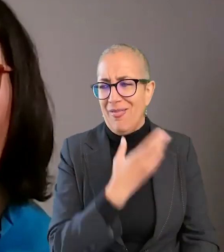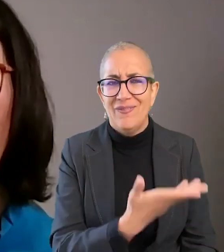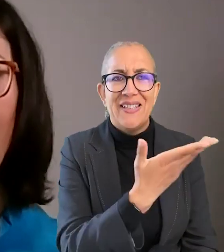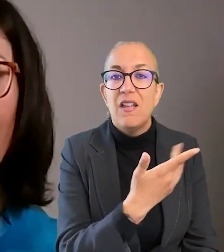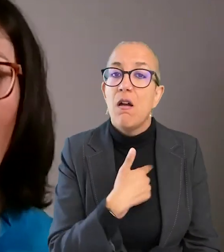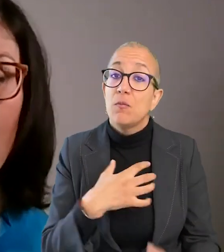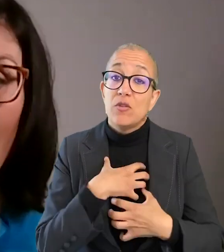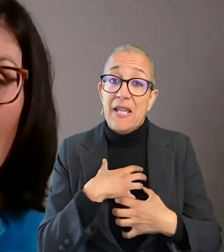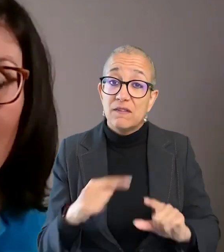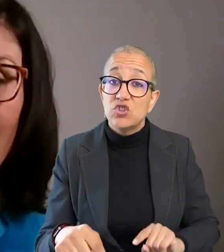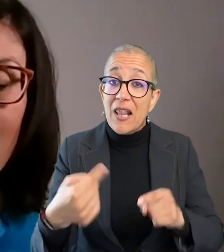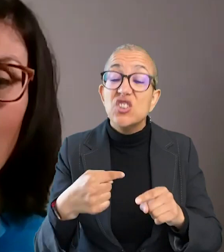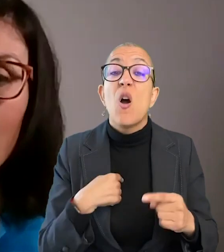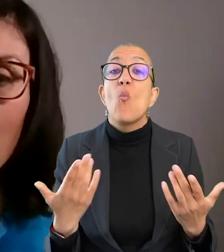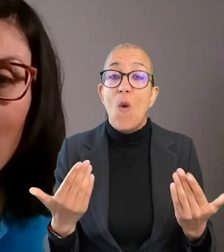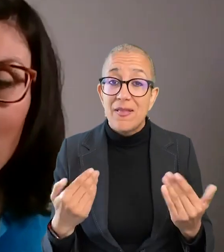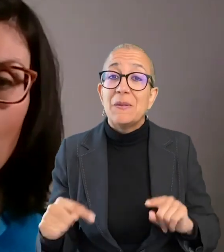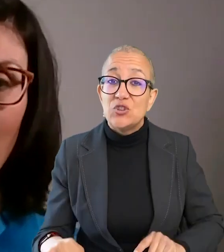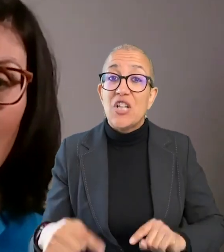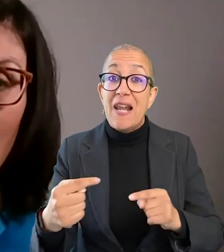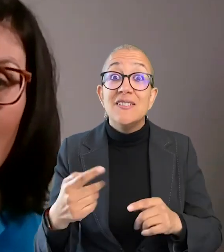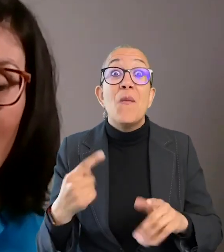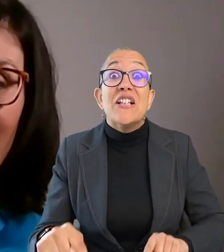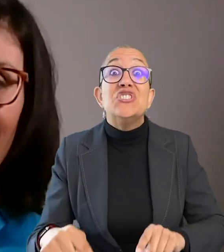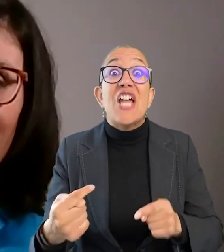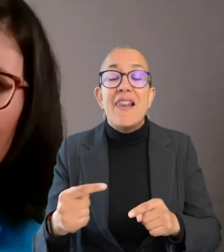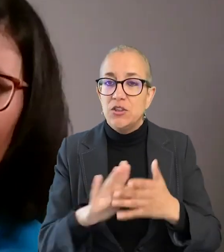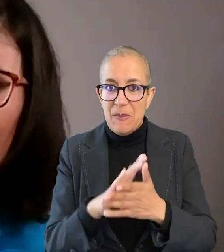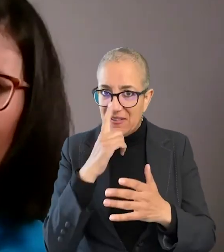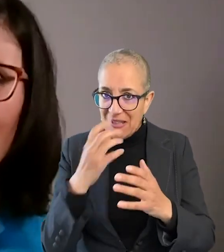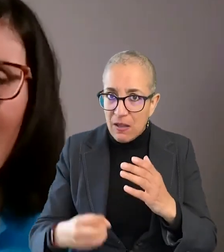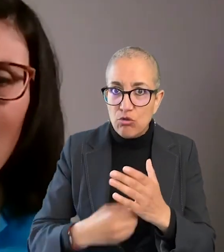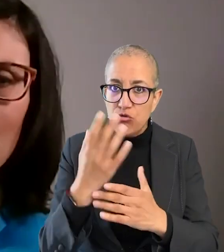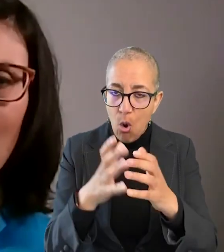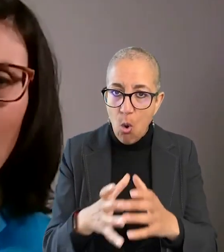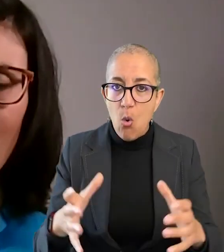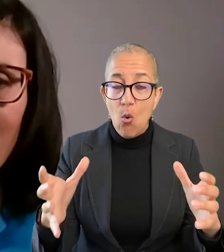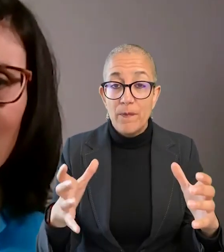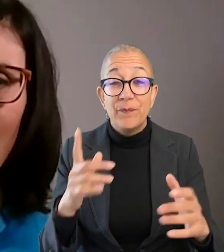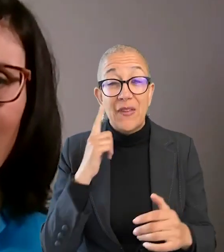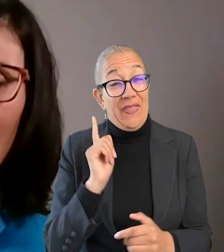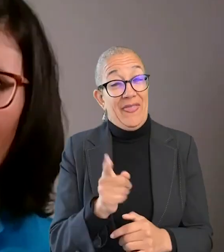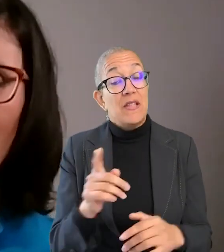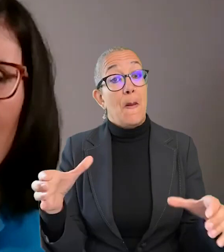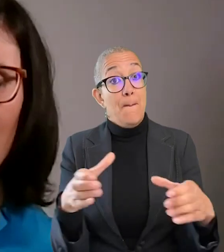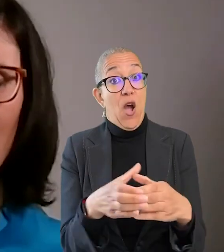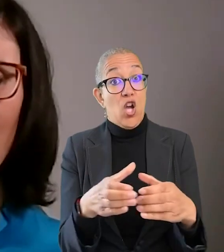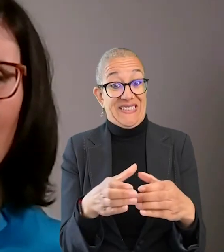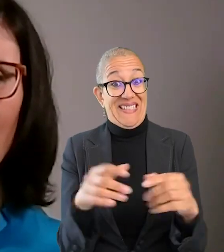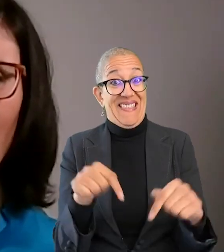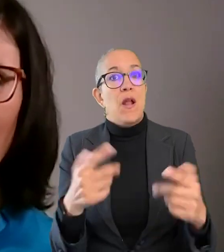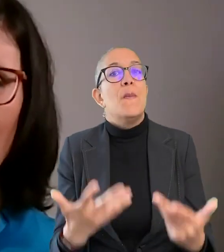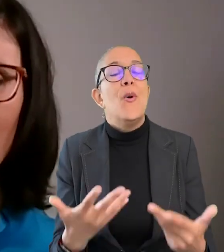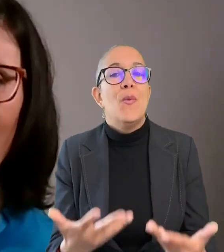challenge. In fact, I often welcome it. It's in times of challenge that we can grow. And I'd argue that is perhaps where the party is right now. We are going through